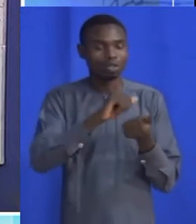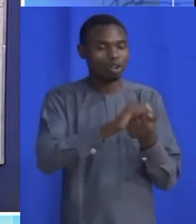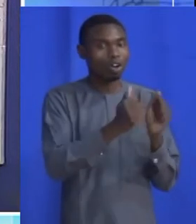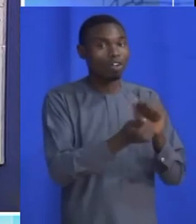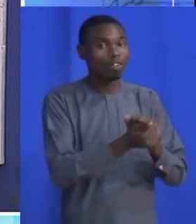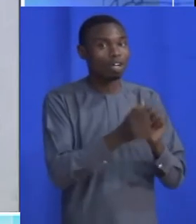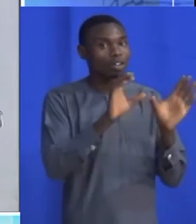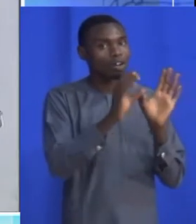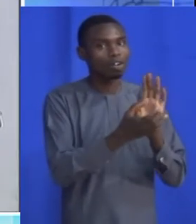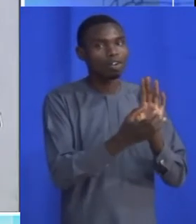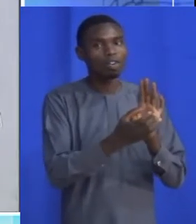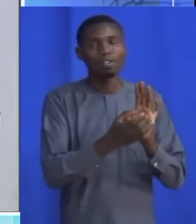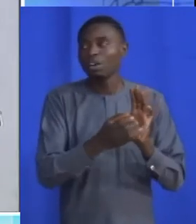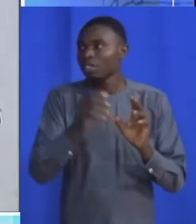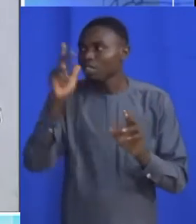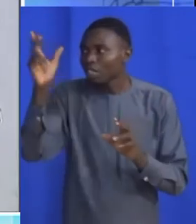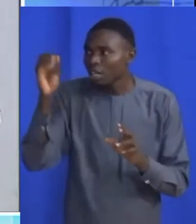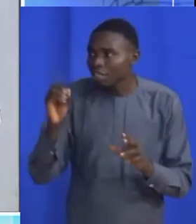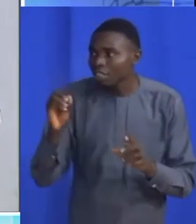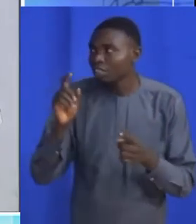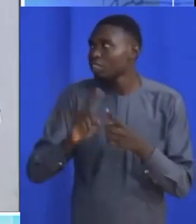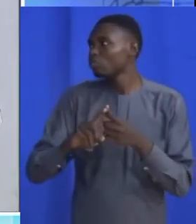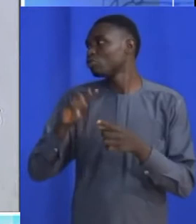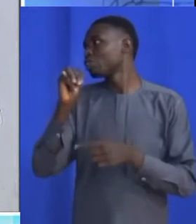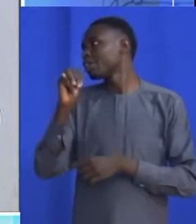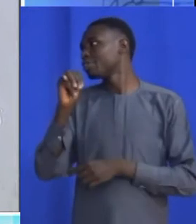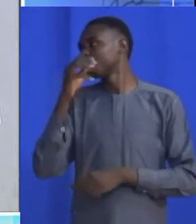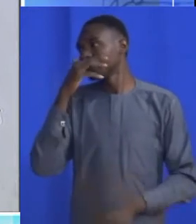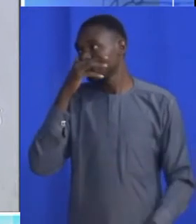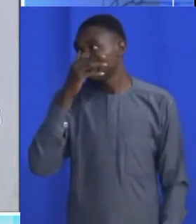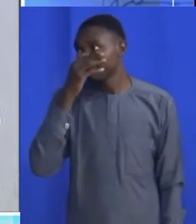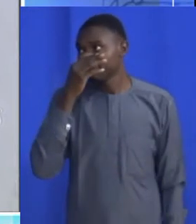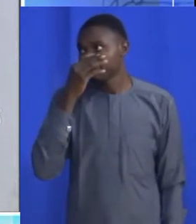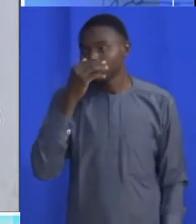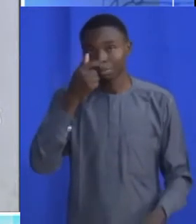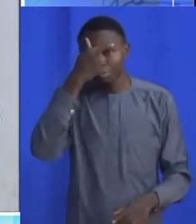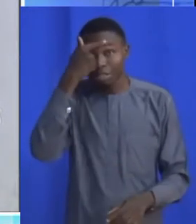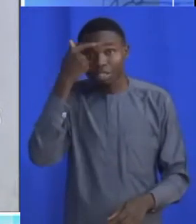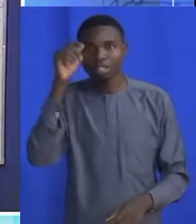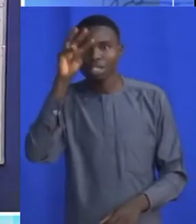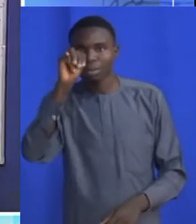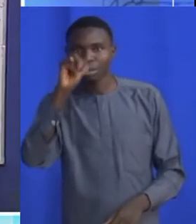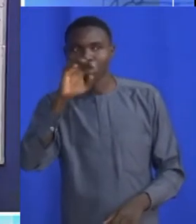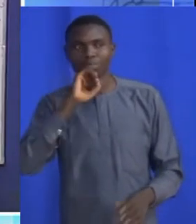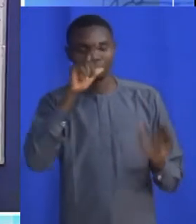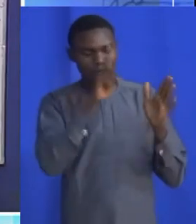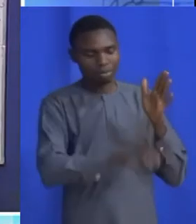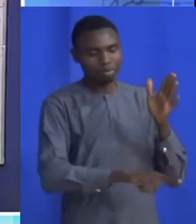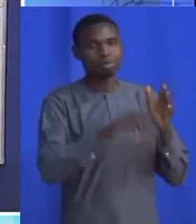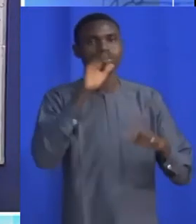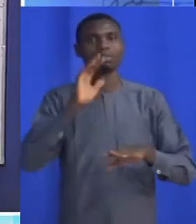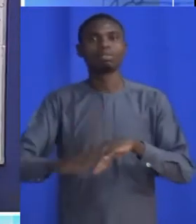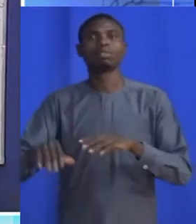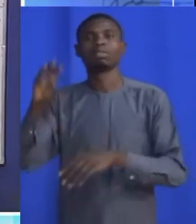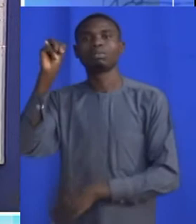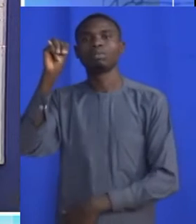court will be punished yet because they are still minor. So viewers and students at home, they have been able to treat the